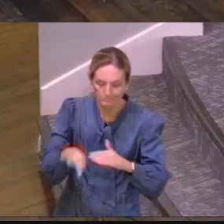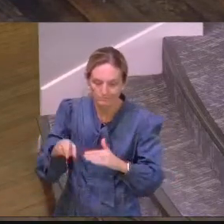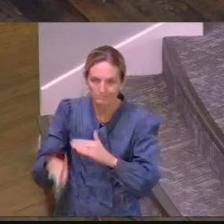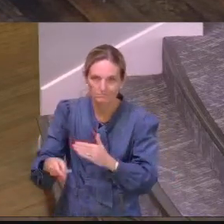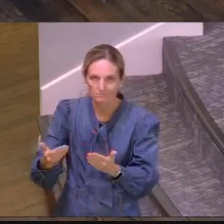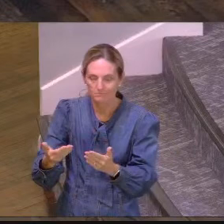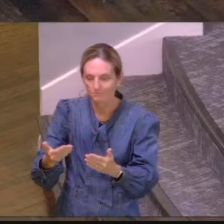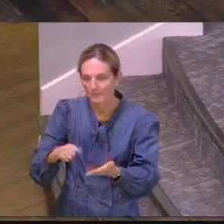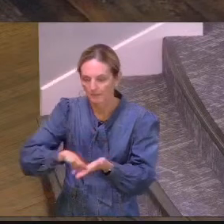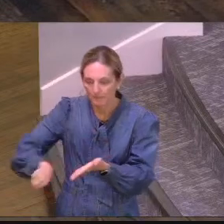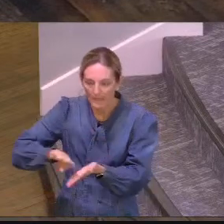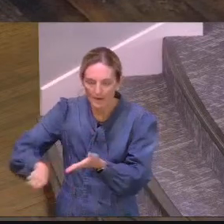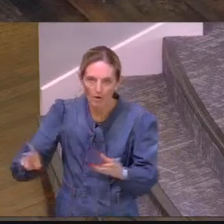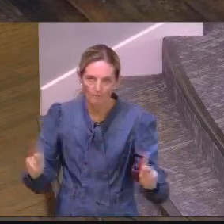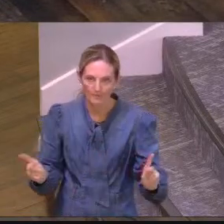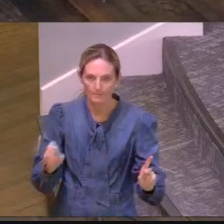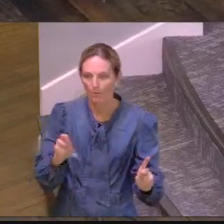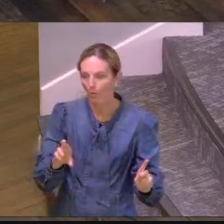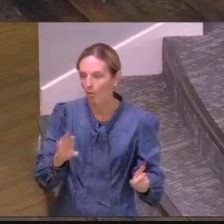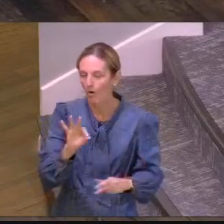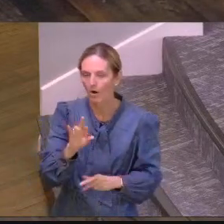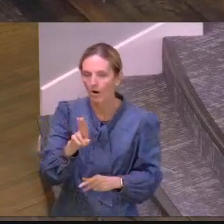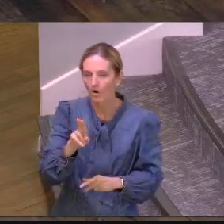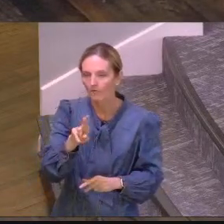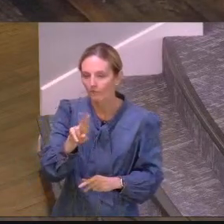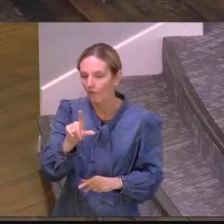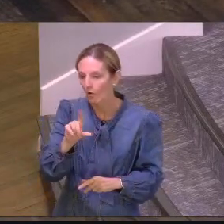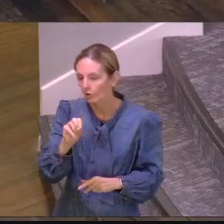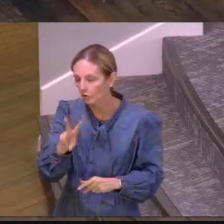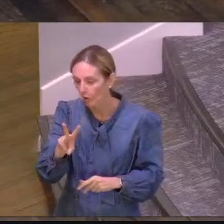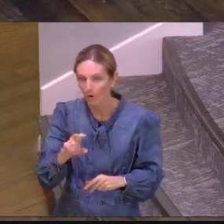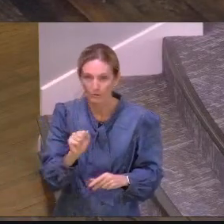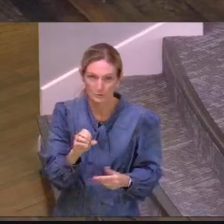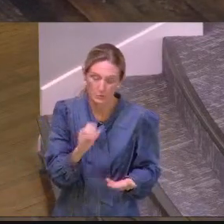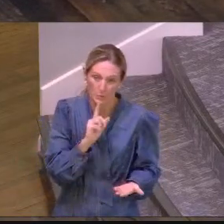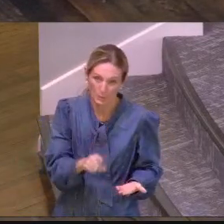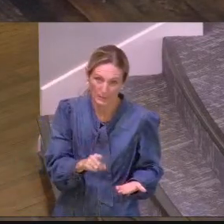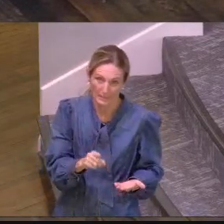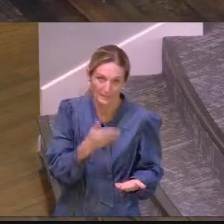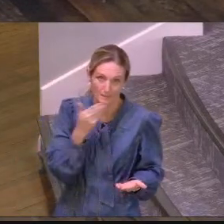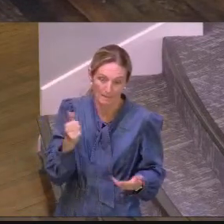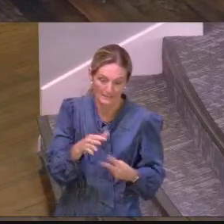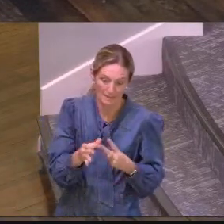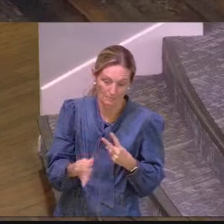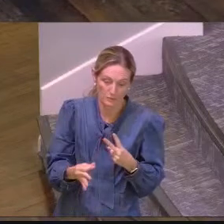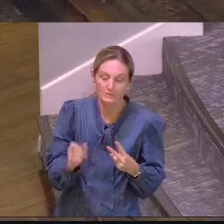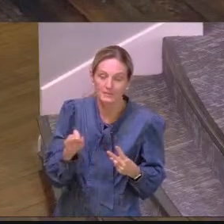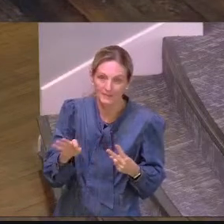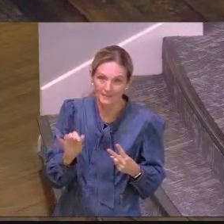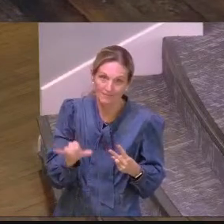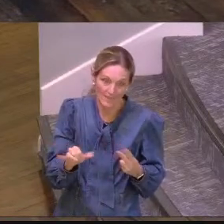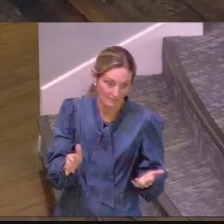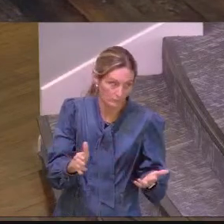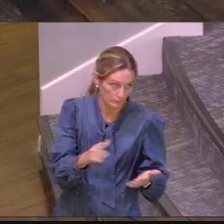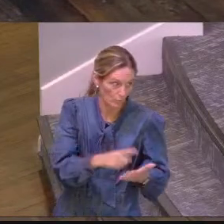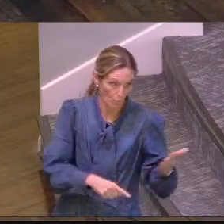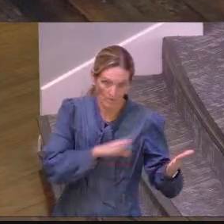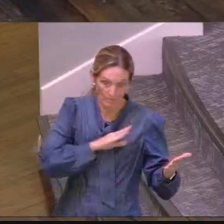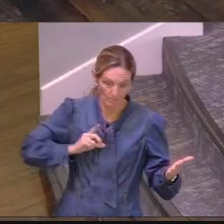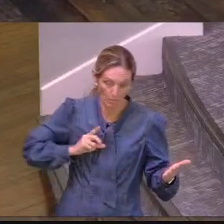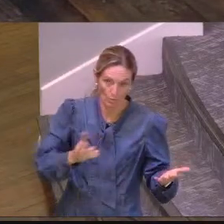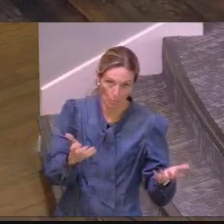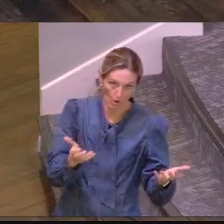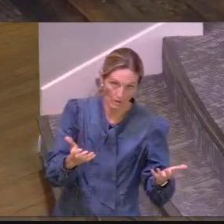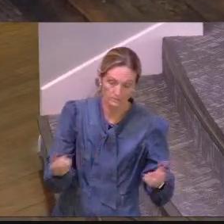cut salaries, or we have to have furloughs. So really the best option is, if that is the will of the board, go